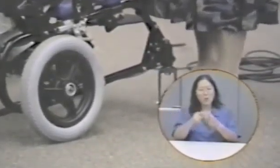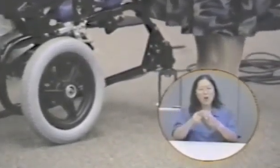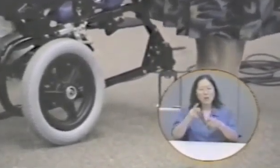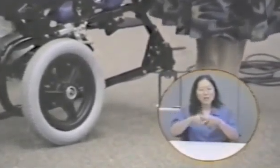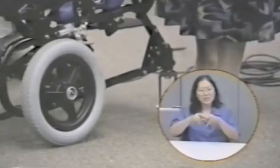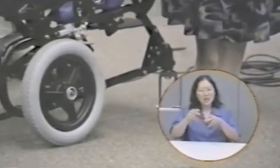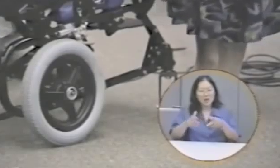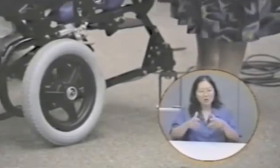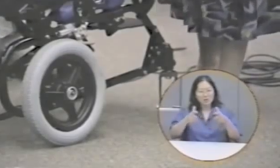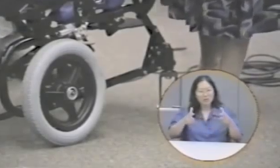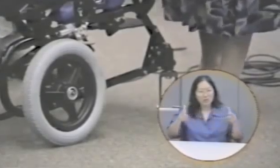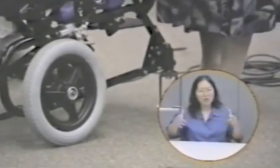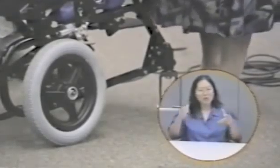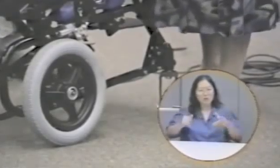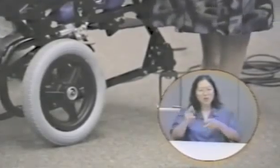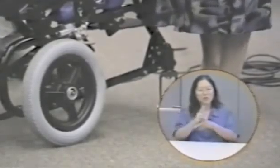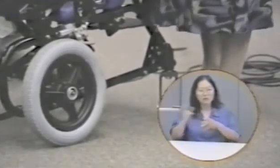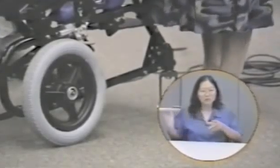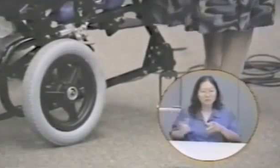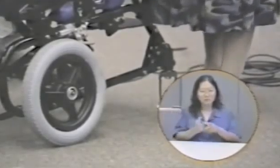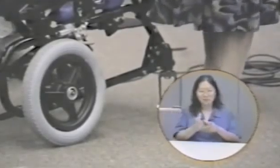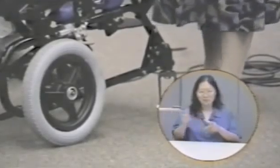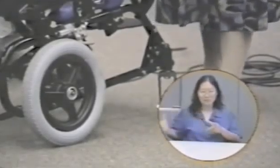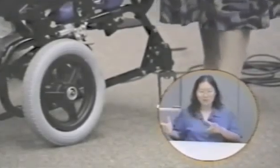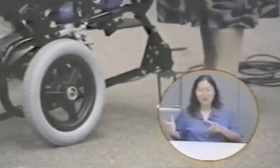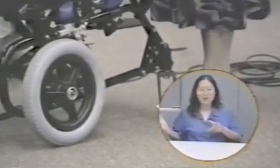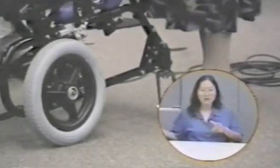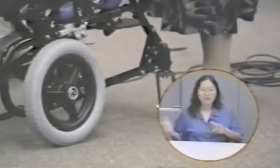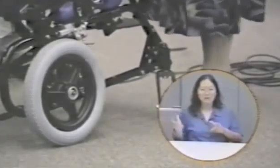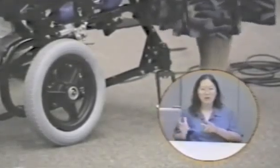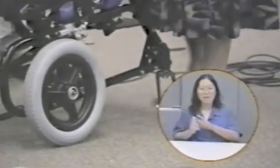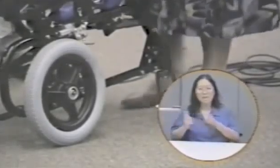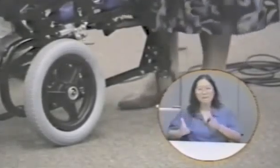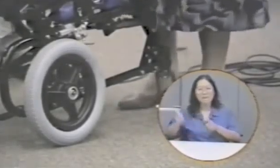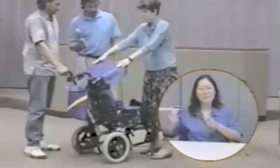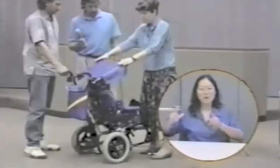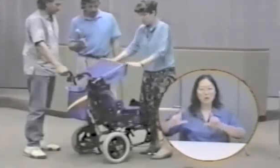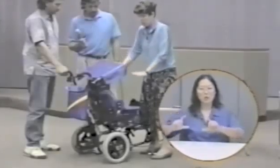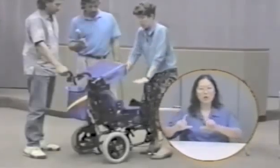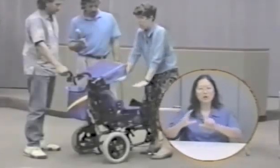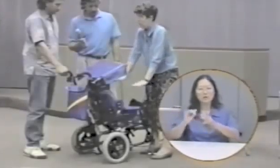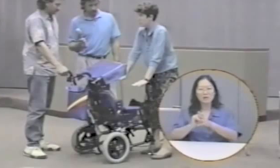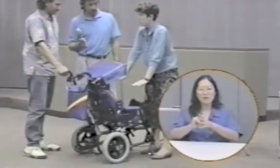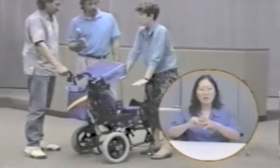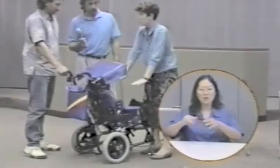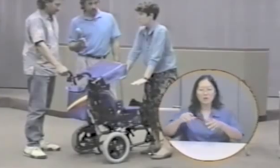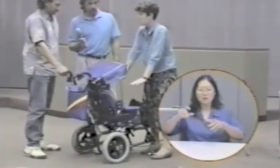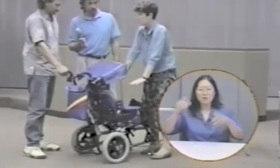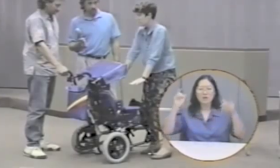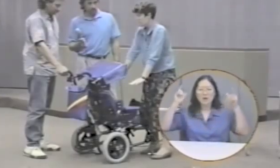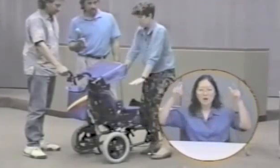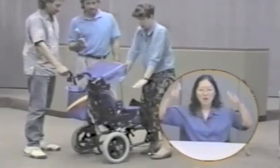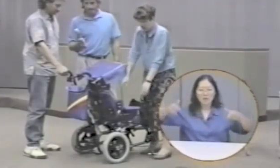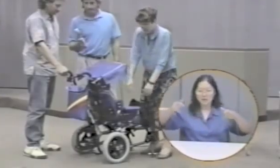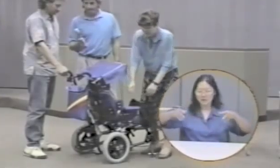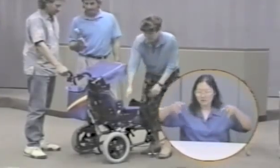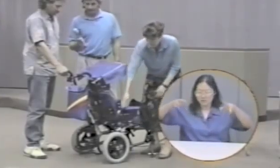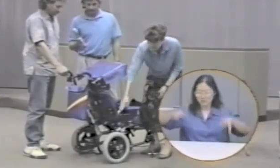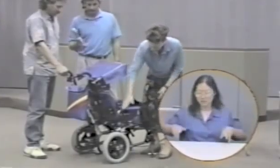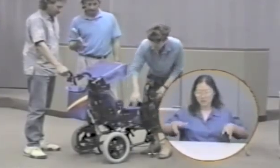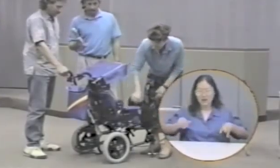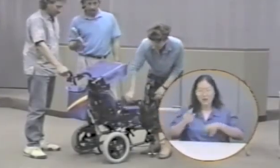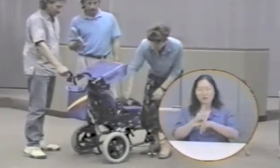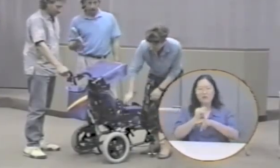you can pop on bigger wheels so it takes on the wheelchair format, and these armrests drop down to become the regular height for